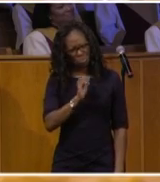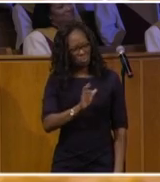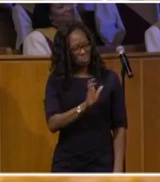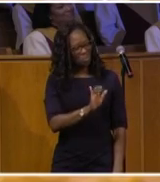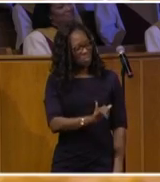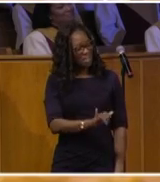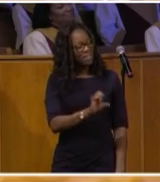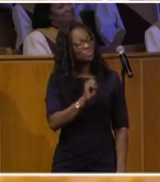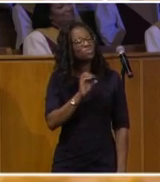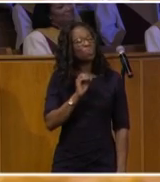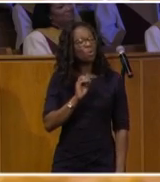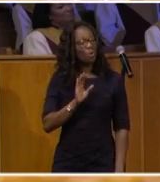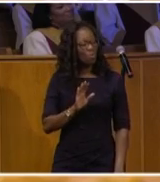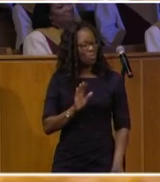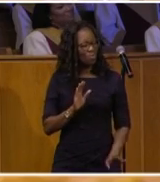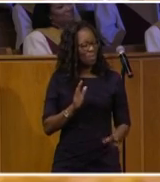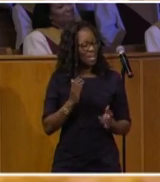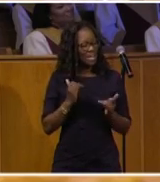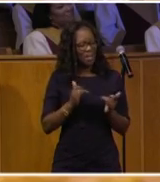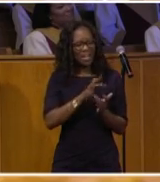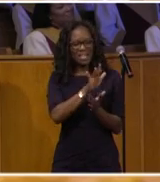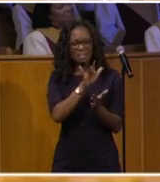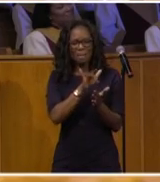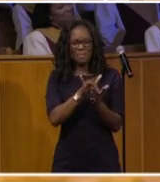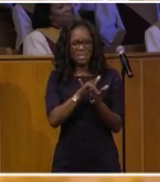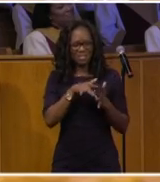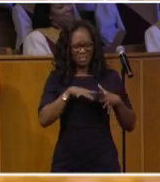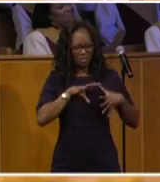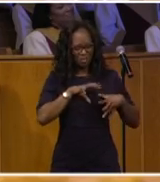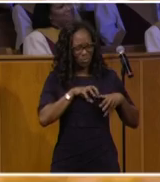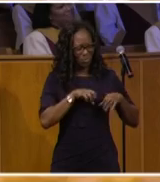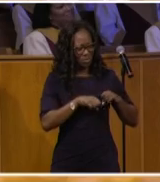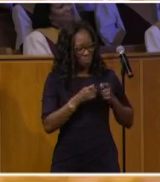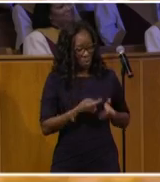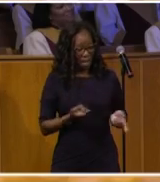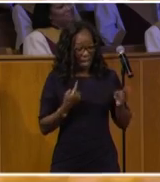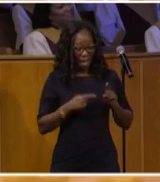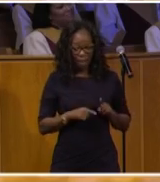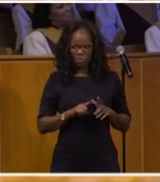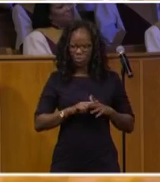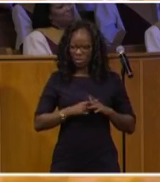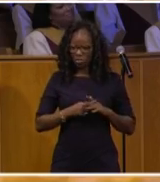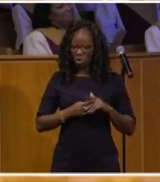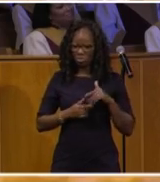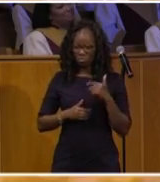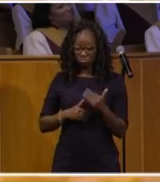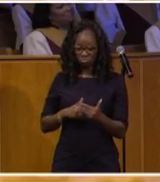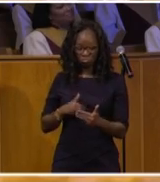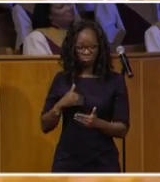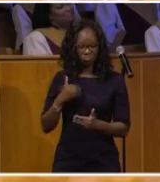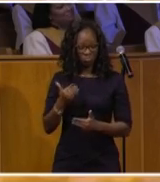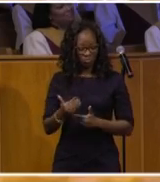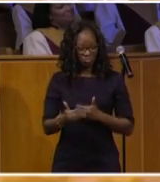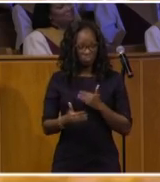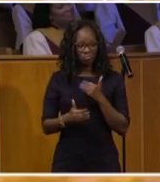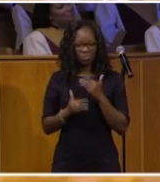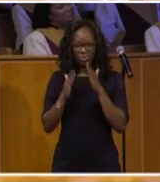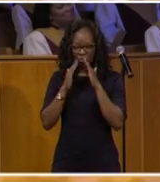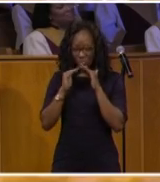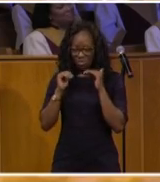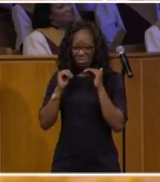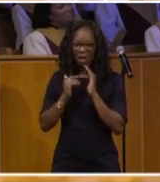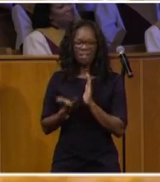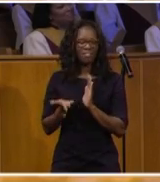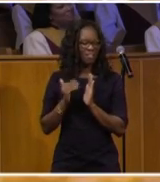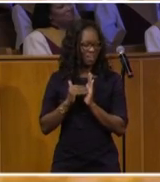And so in the midst of grief, you can begin to smile.